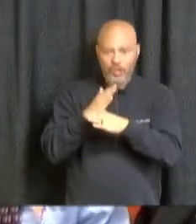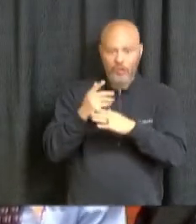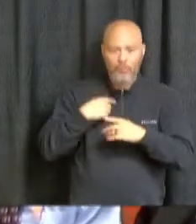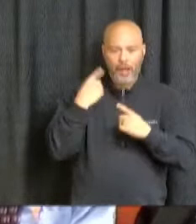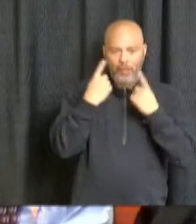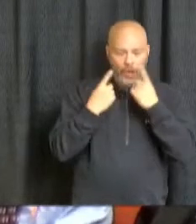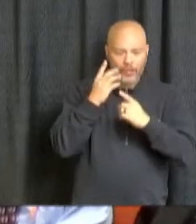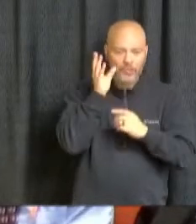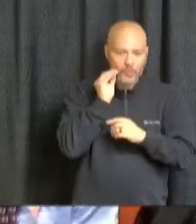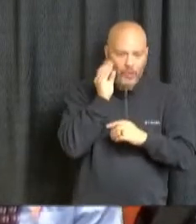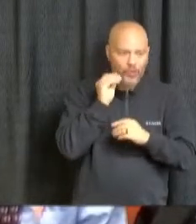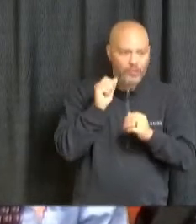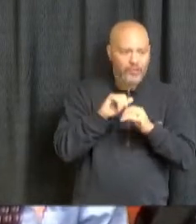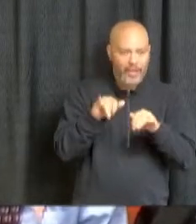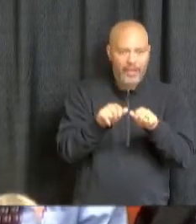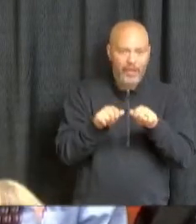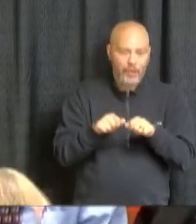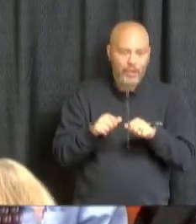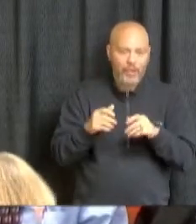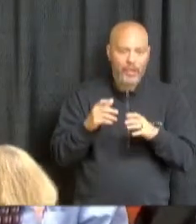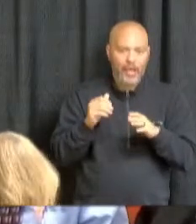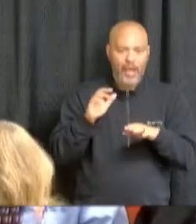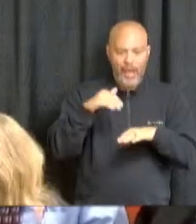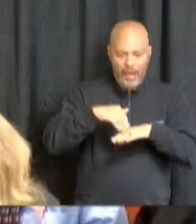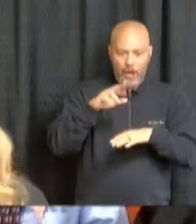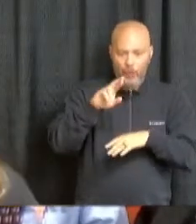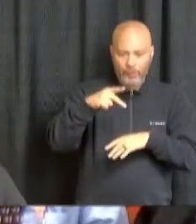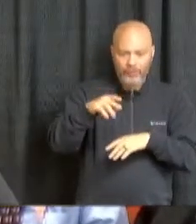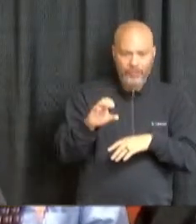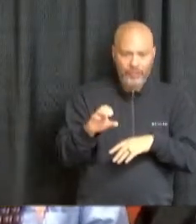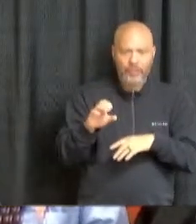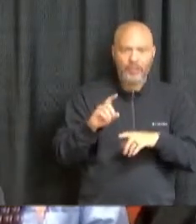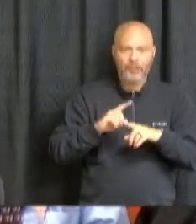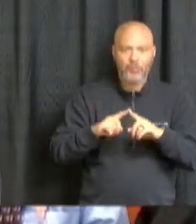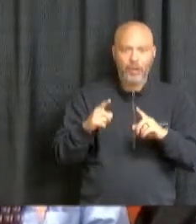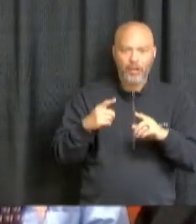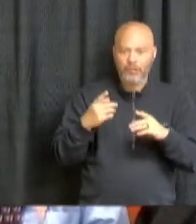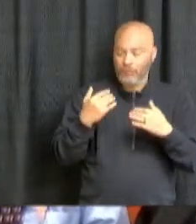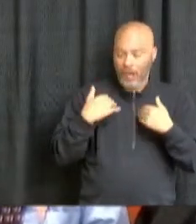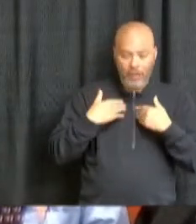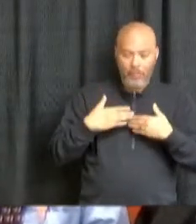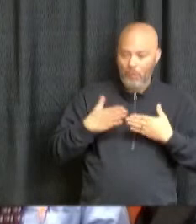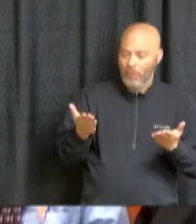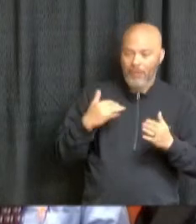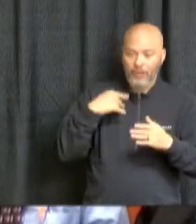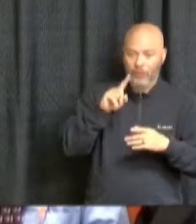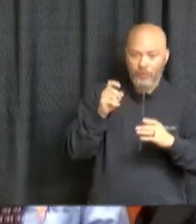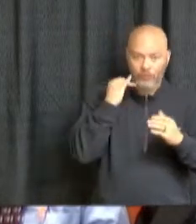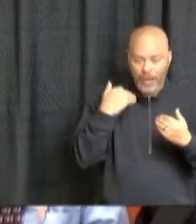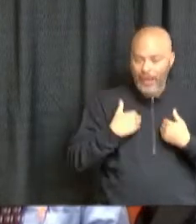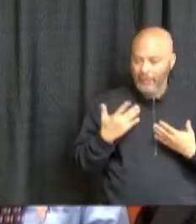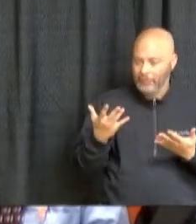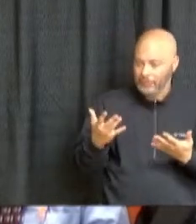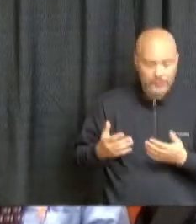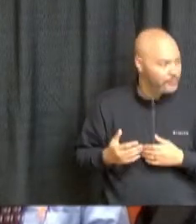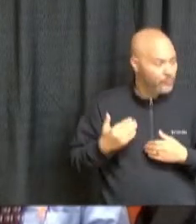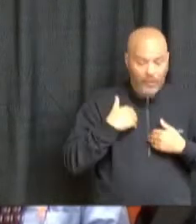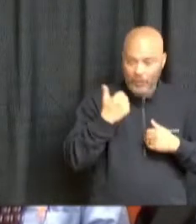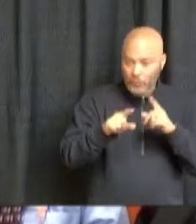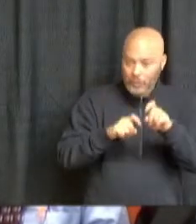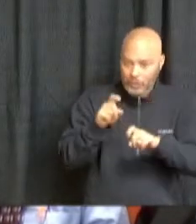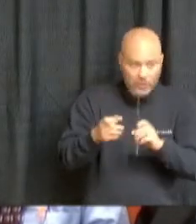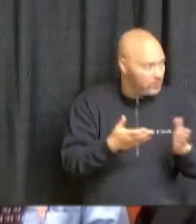thoughts and experiences in that area at the Regional Planning Commission. But like I said, I'm open to any questions if anybody has any. Any questions for Mr.